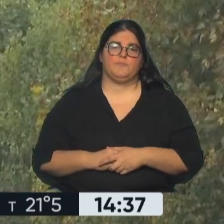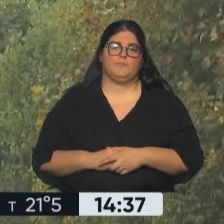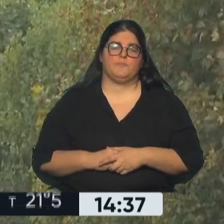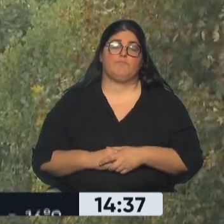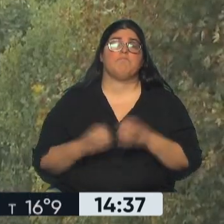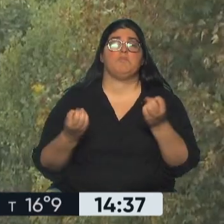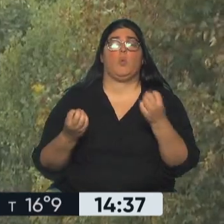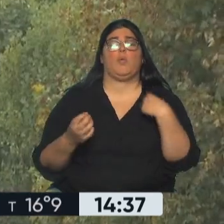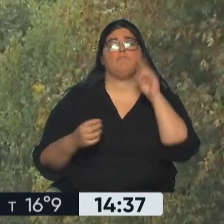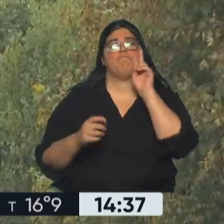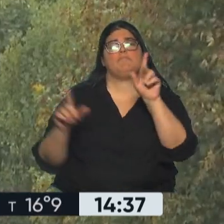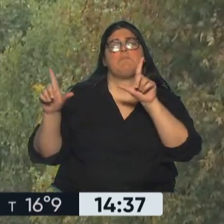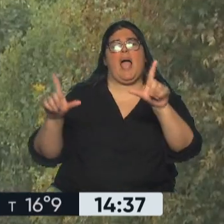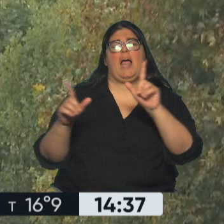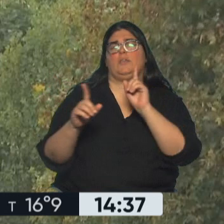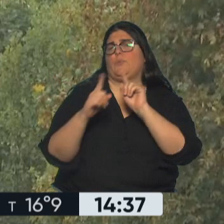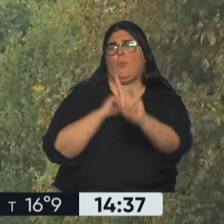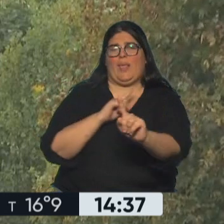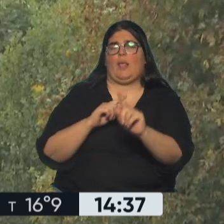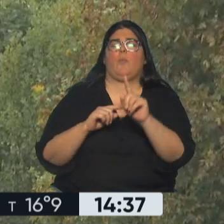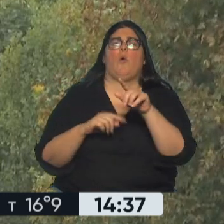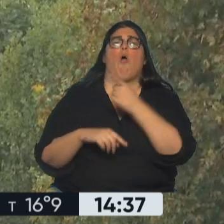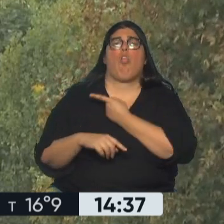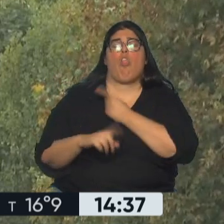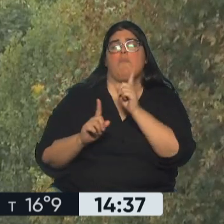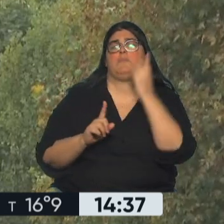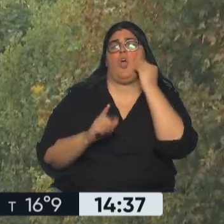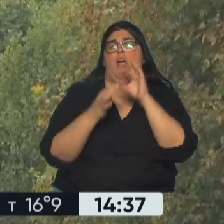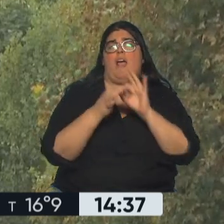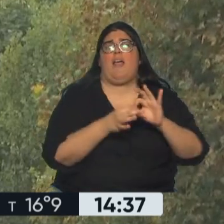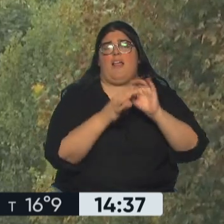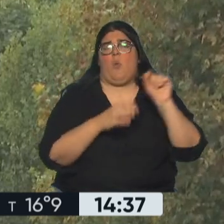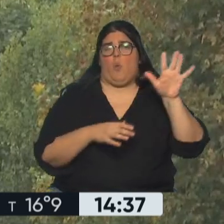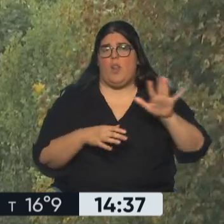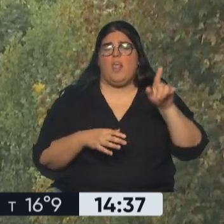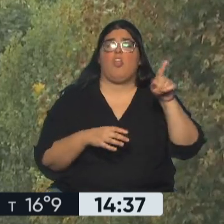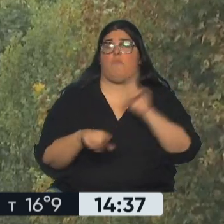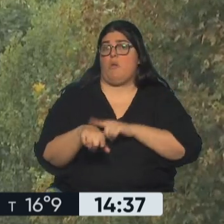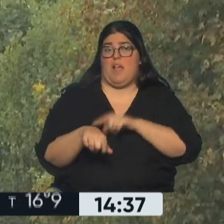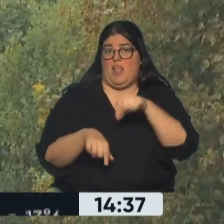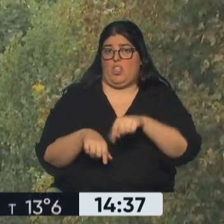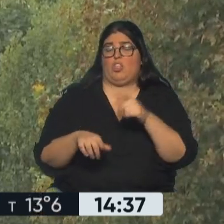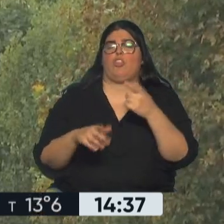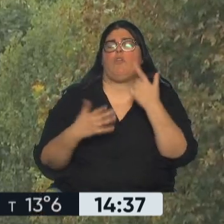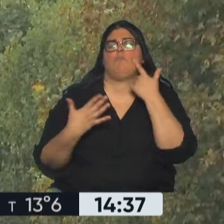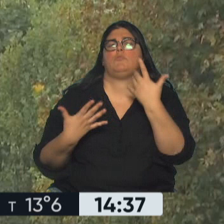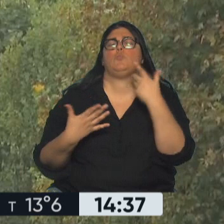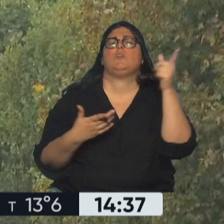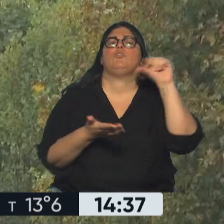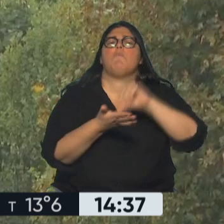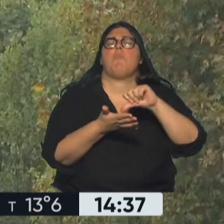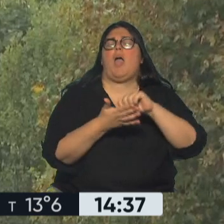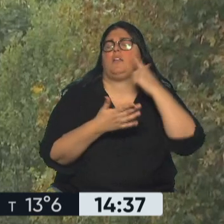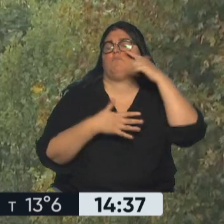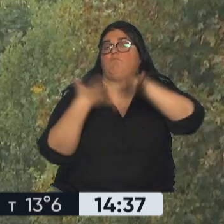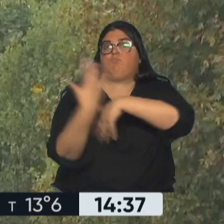Bien, imágenes en vivo, desde el Reino Unido. Esto está sucediendo ahora, lógicamente, allí un país convulsionado por lo